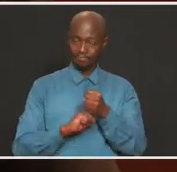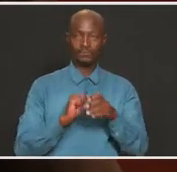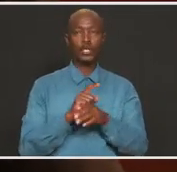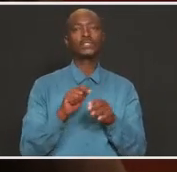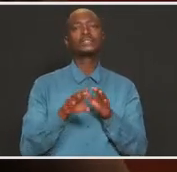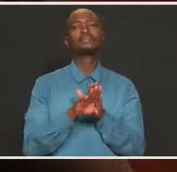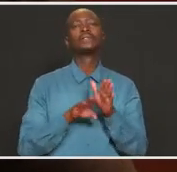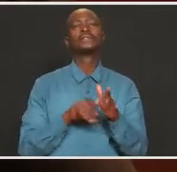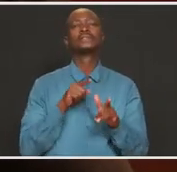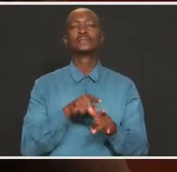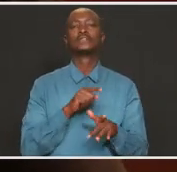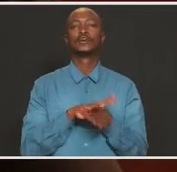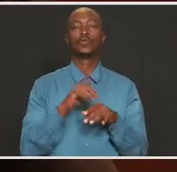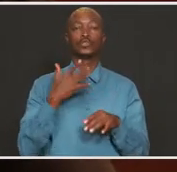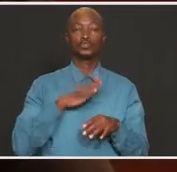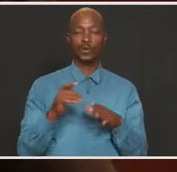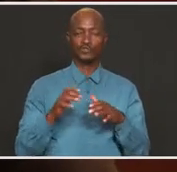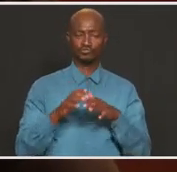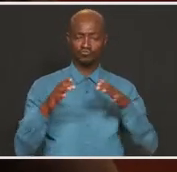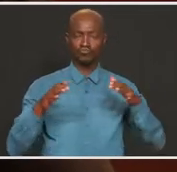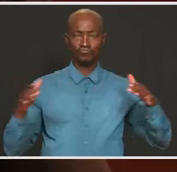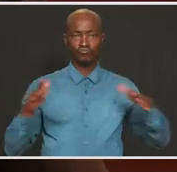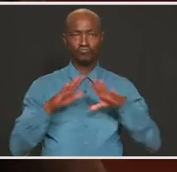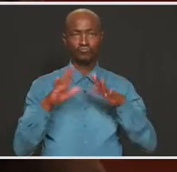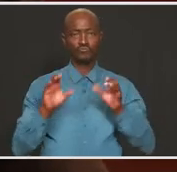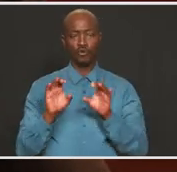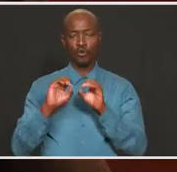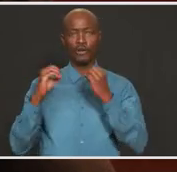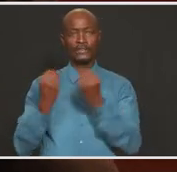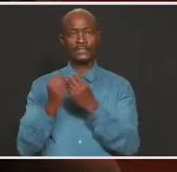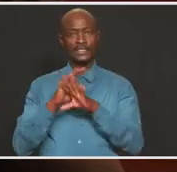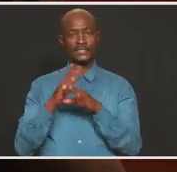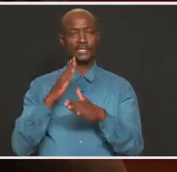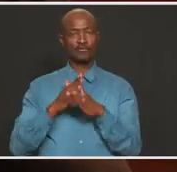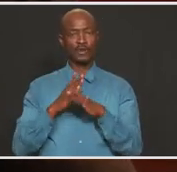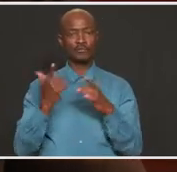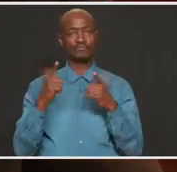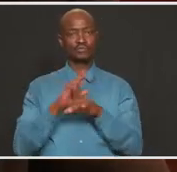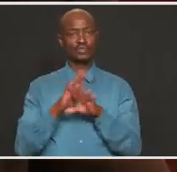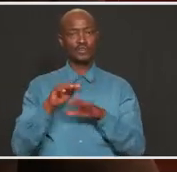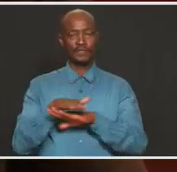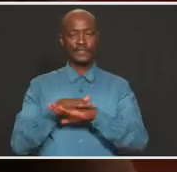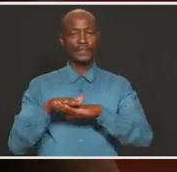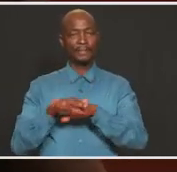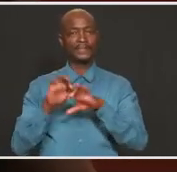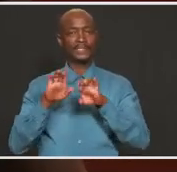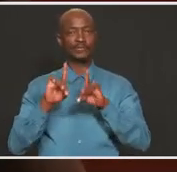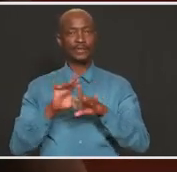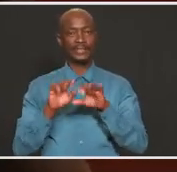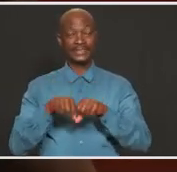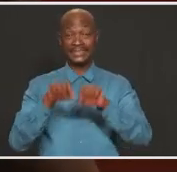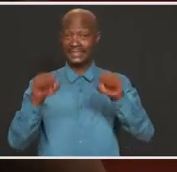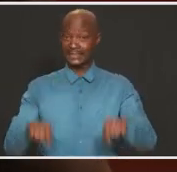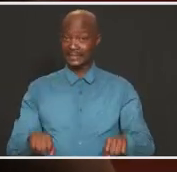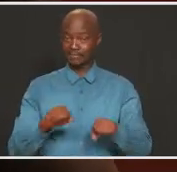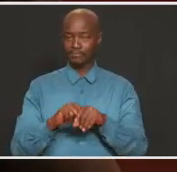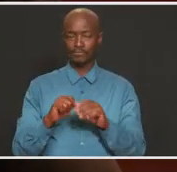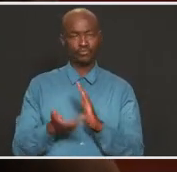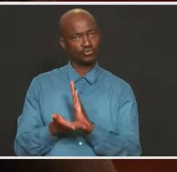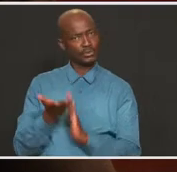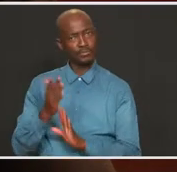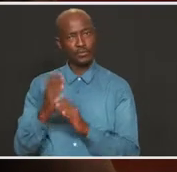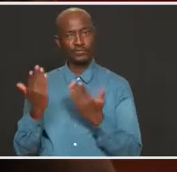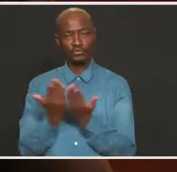which seeks to enhance the organizational efficiency of the basic education system to improve School governance